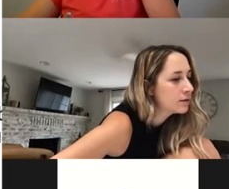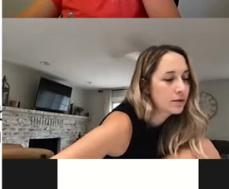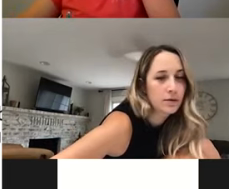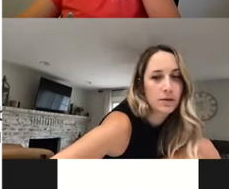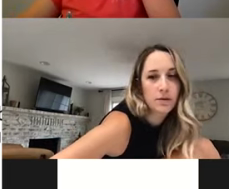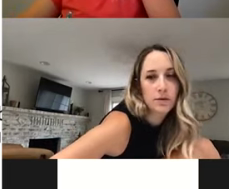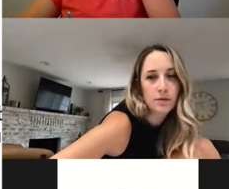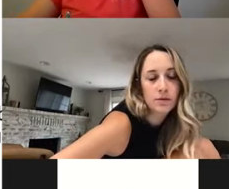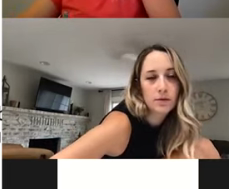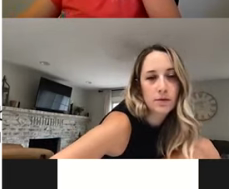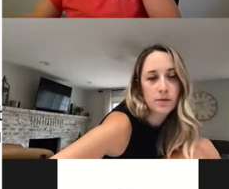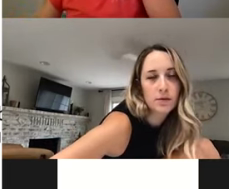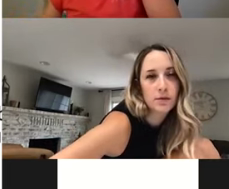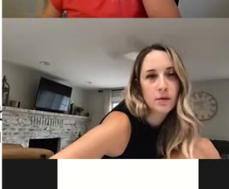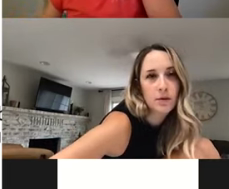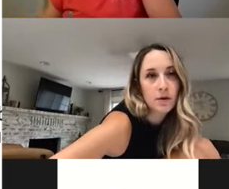All right?